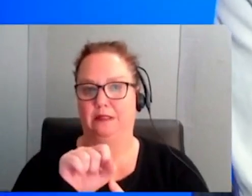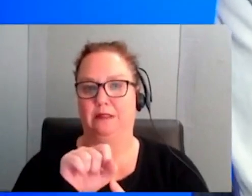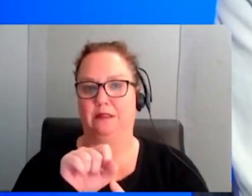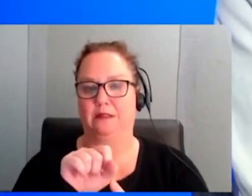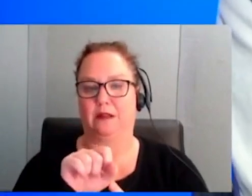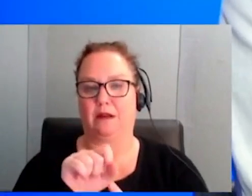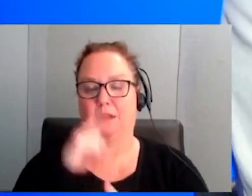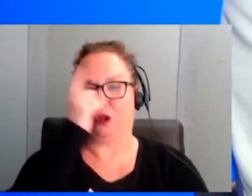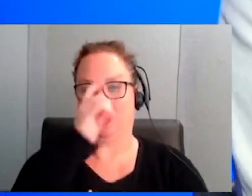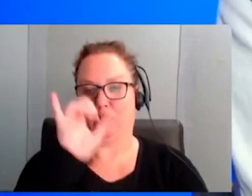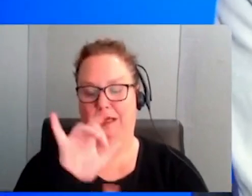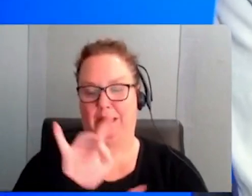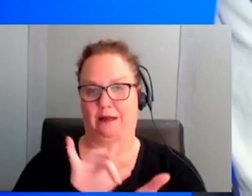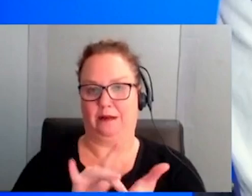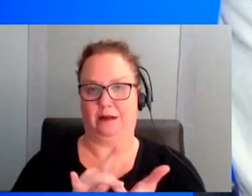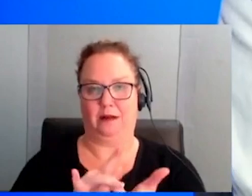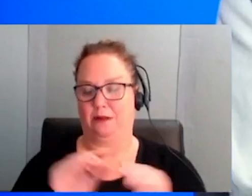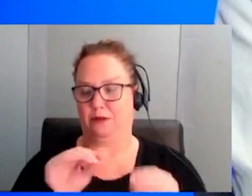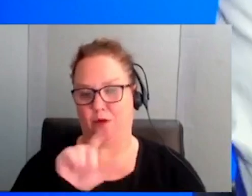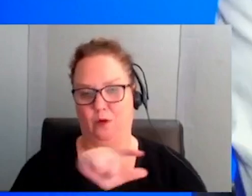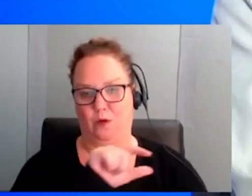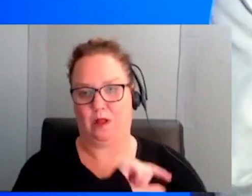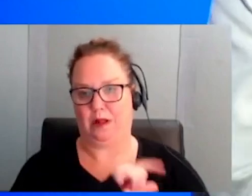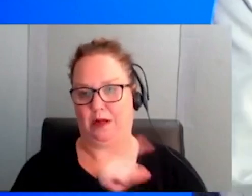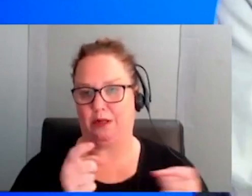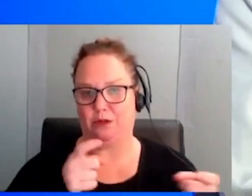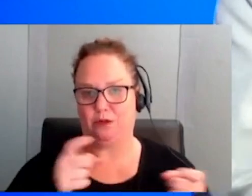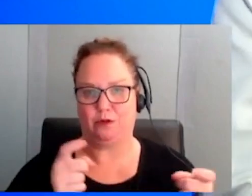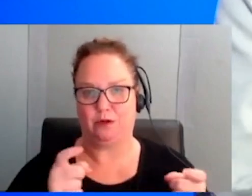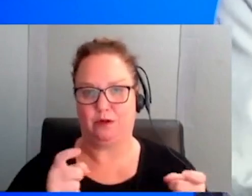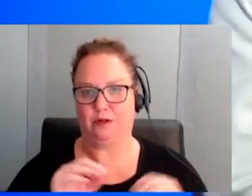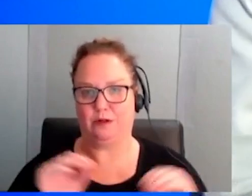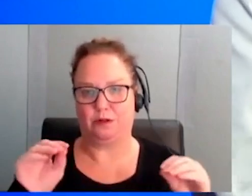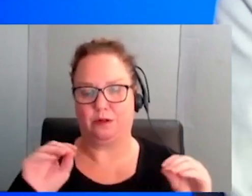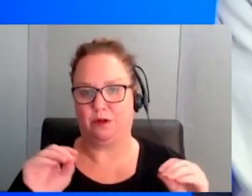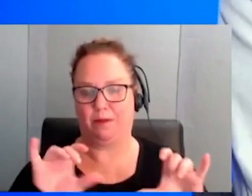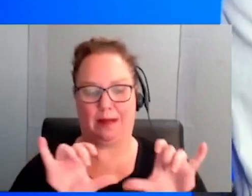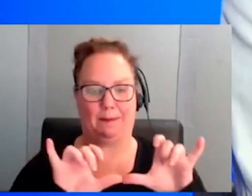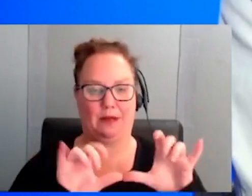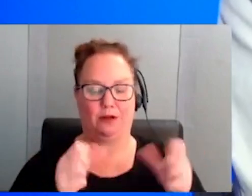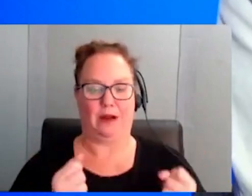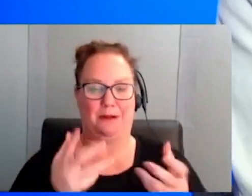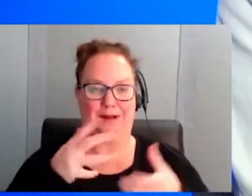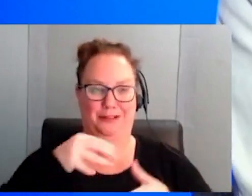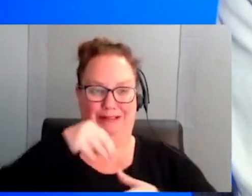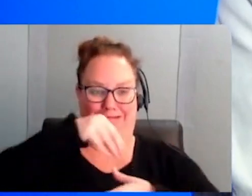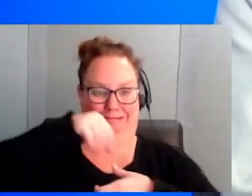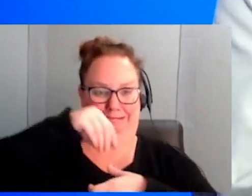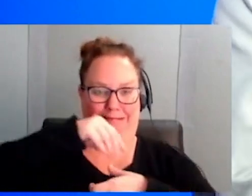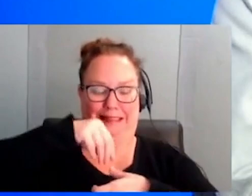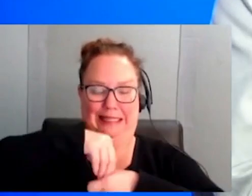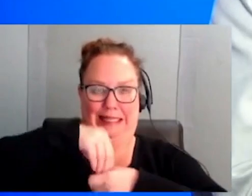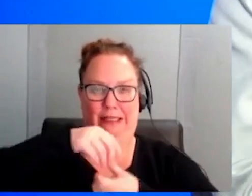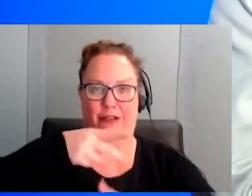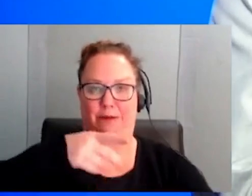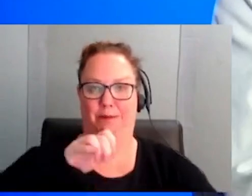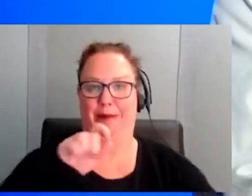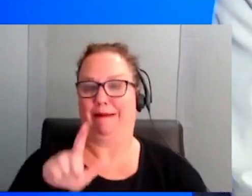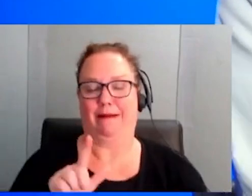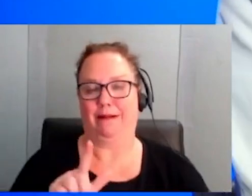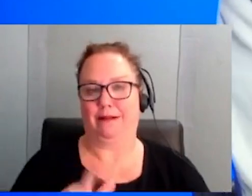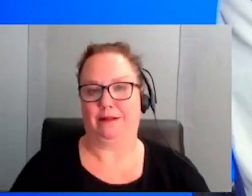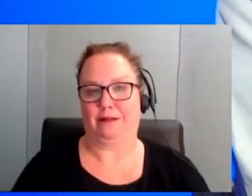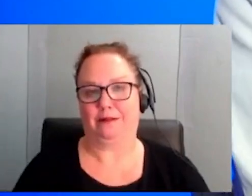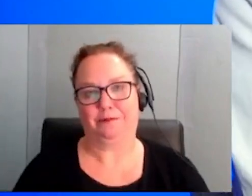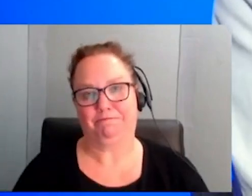but there's no quality control. There's nobody measuring how much fentanyl is in each pill or anything of that nature. And like